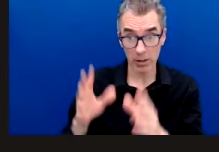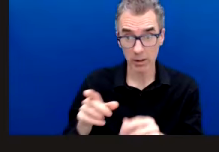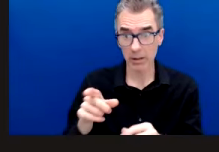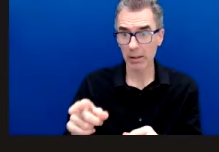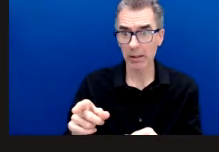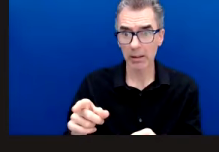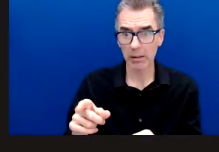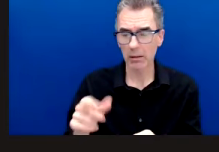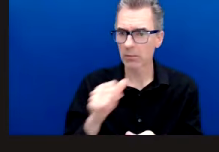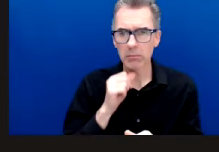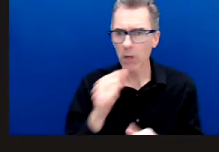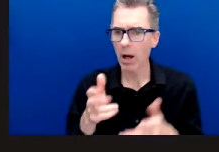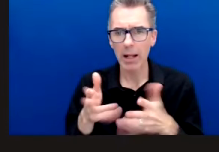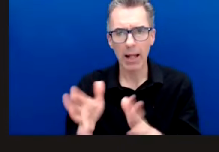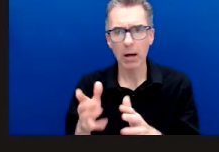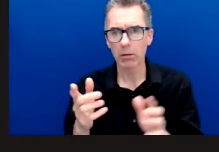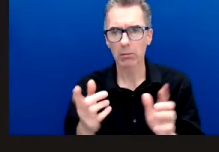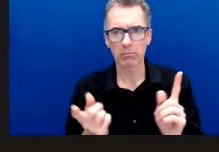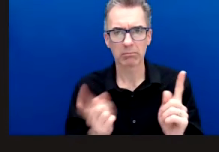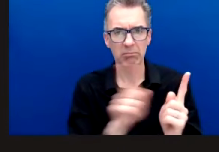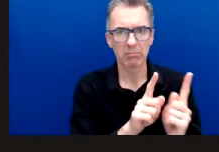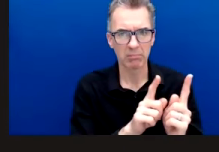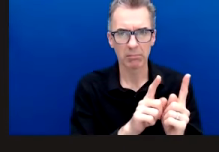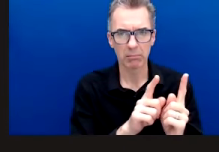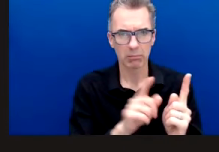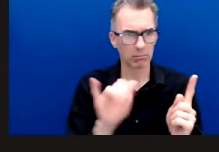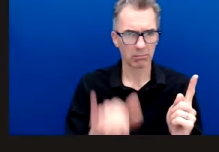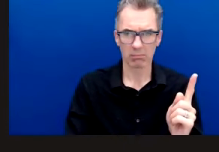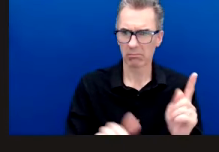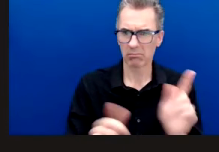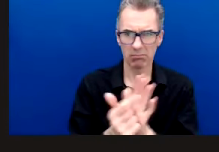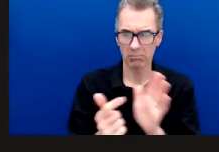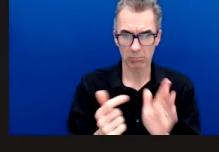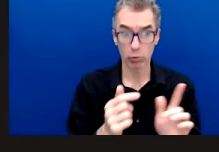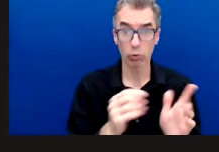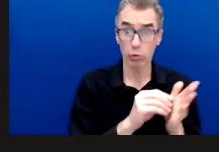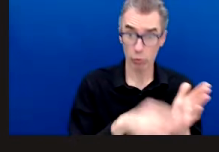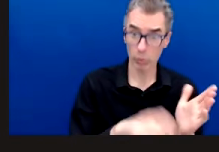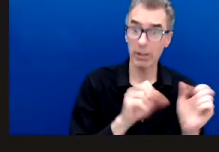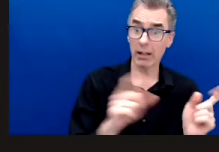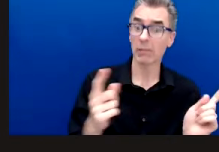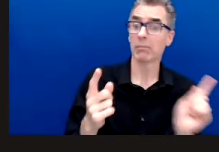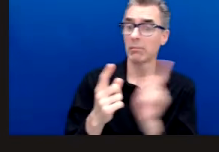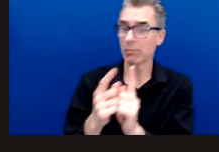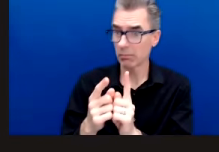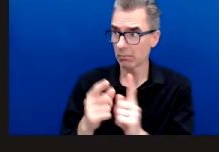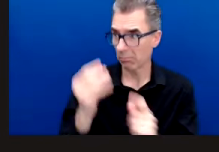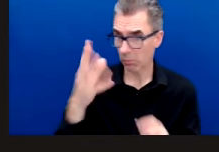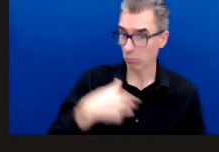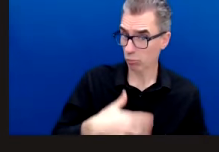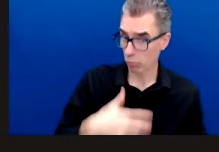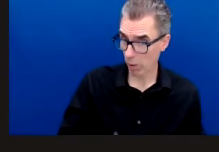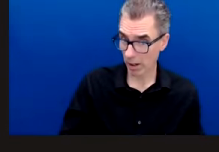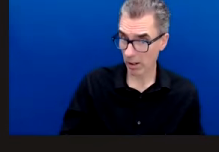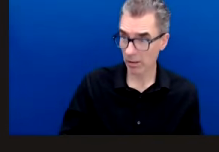the student and like, that's not allowed. Like, I mean, the student can come to you and let you know that they're pregnant and are